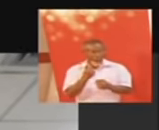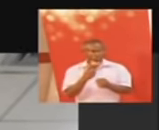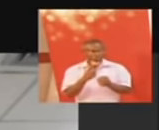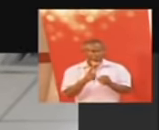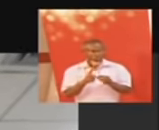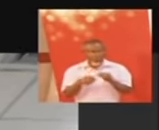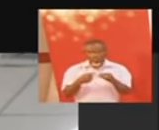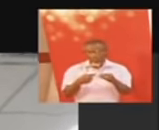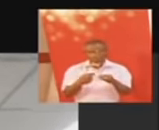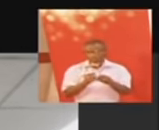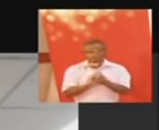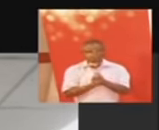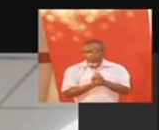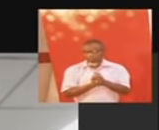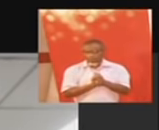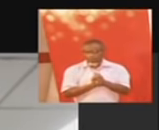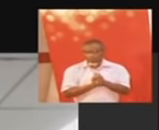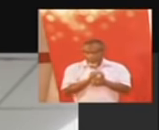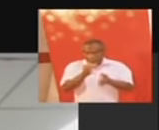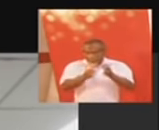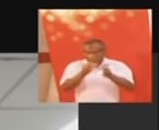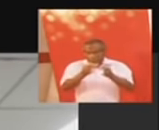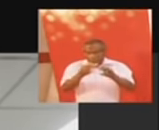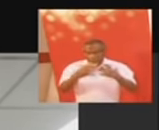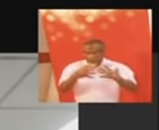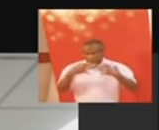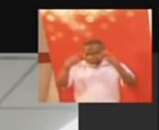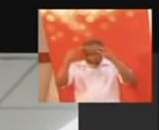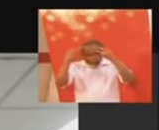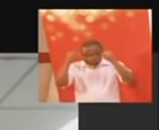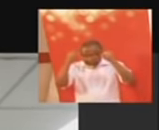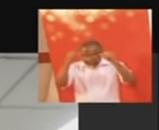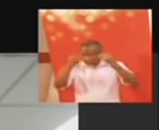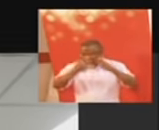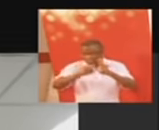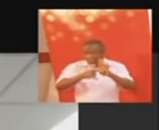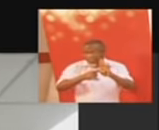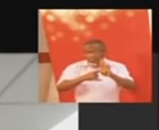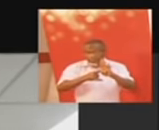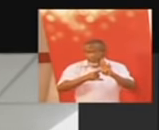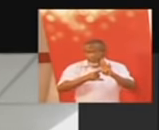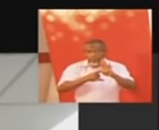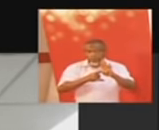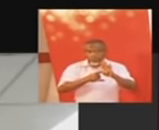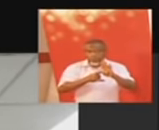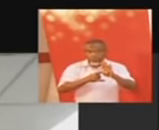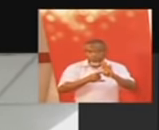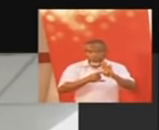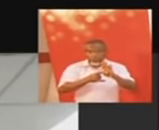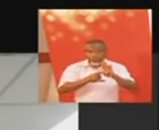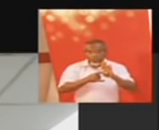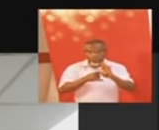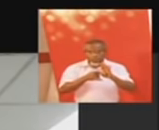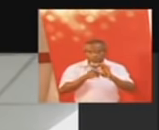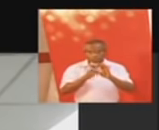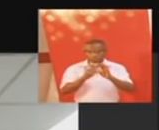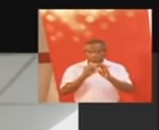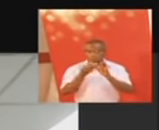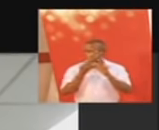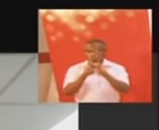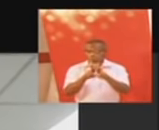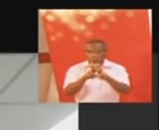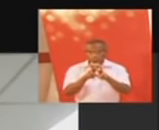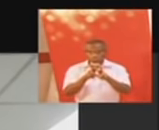the ministry begun contacting people who have not yet received their results since the backlog has been cleared? And